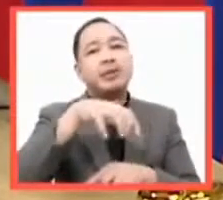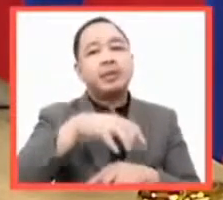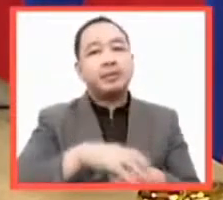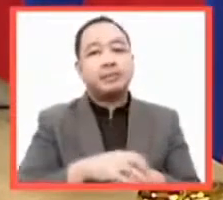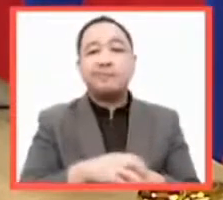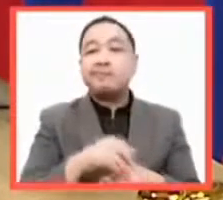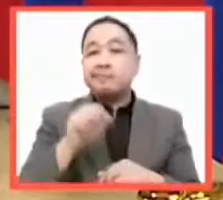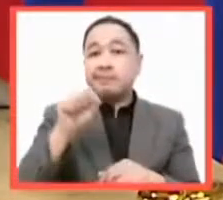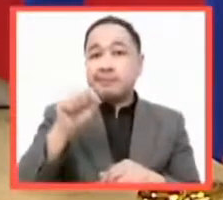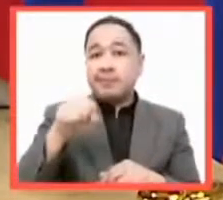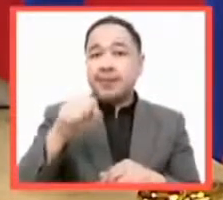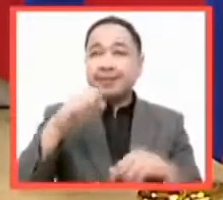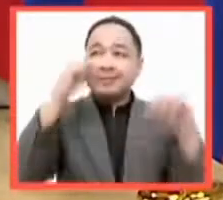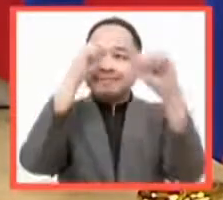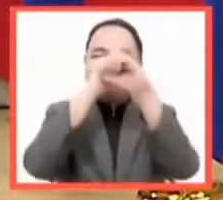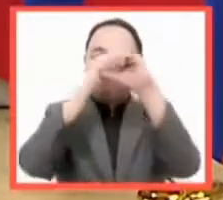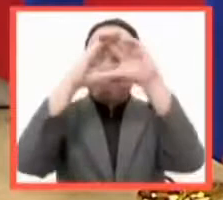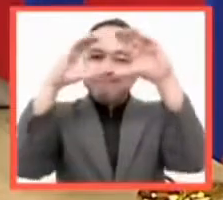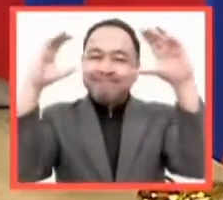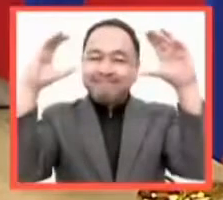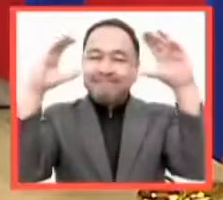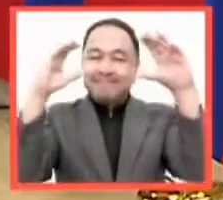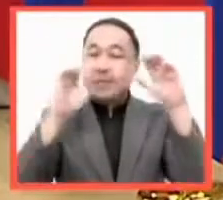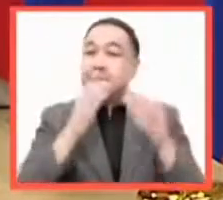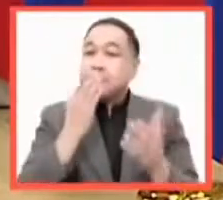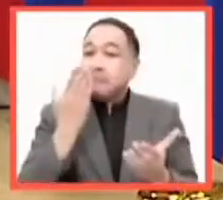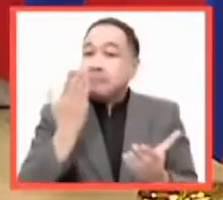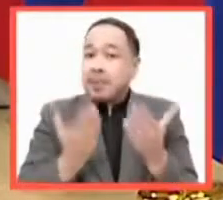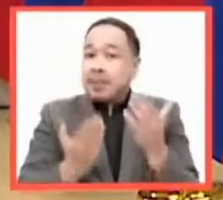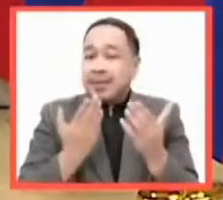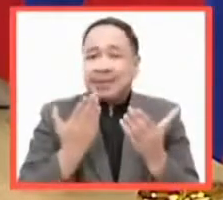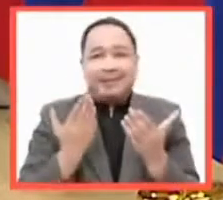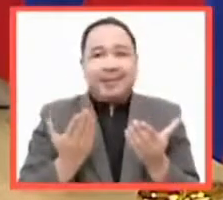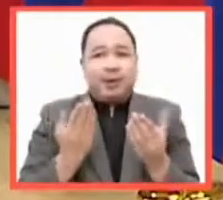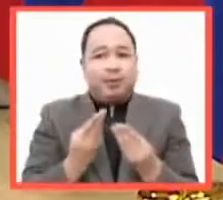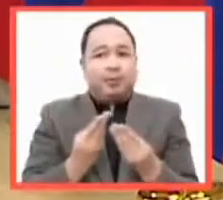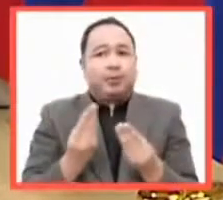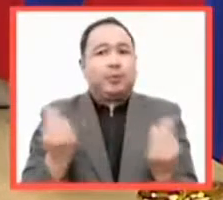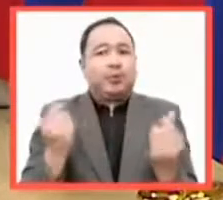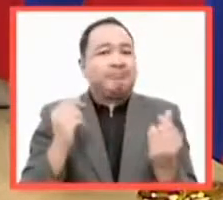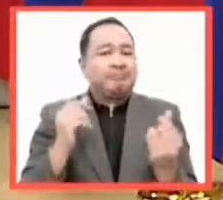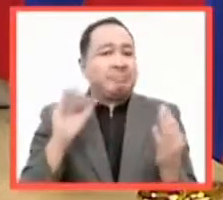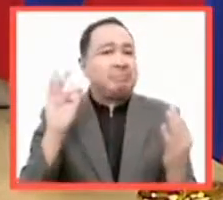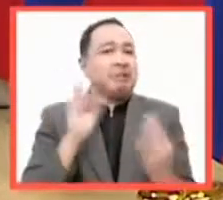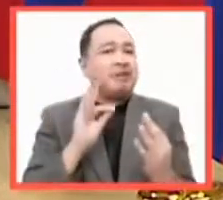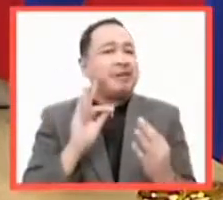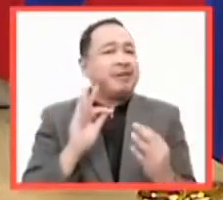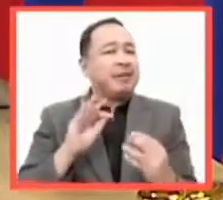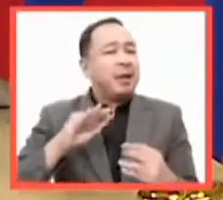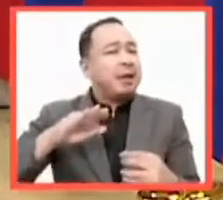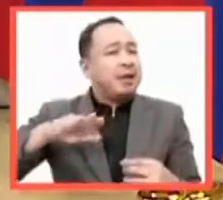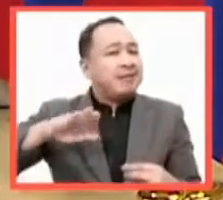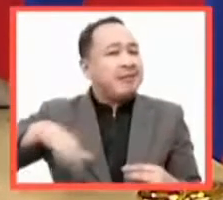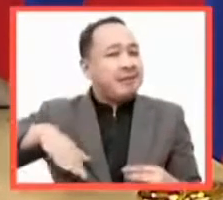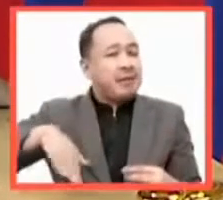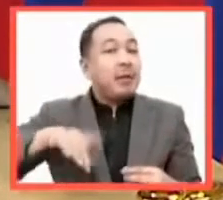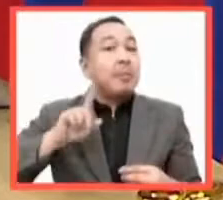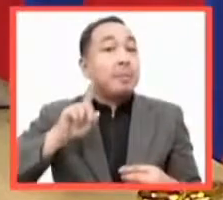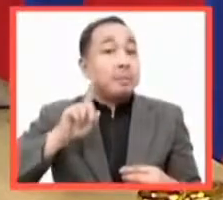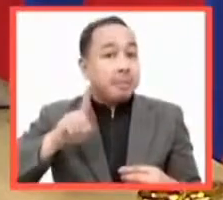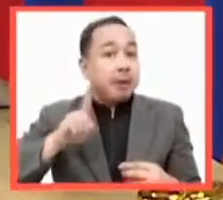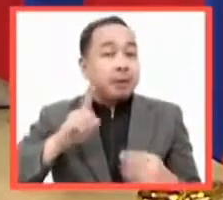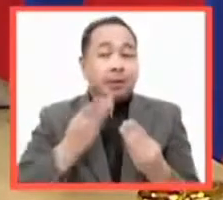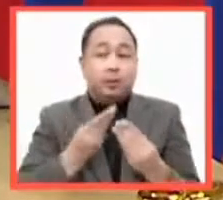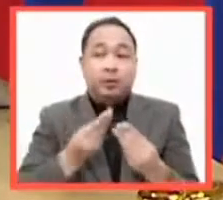reality. Sure, they may lead us to imperfect solutions, but solutions nonetheless